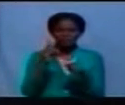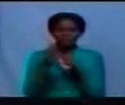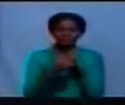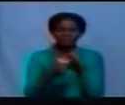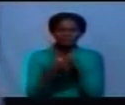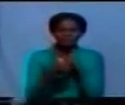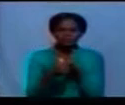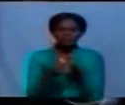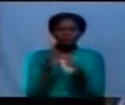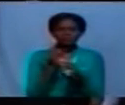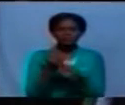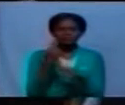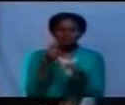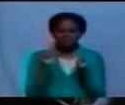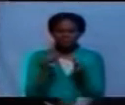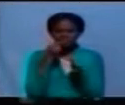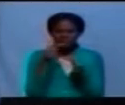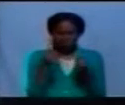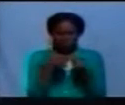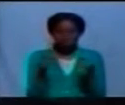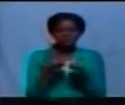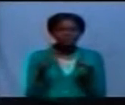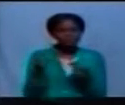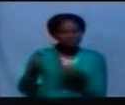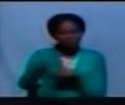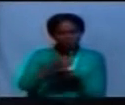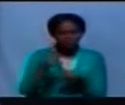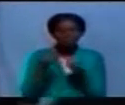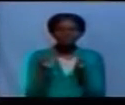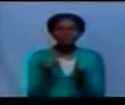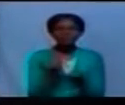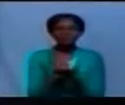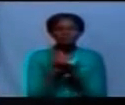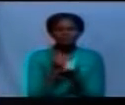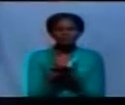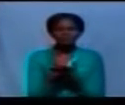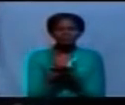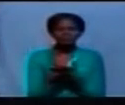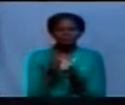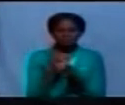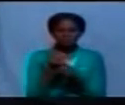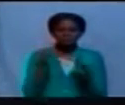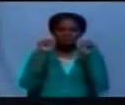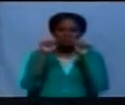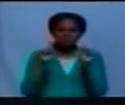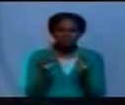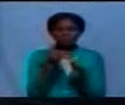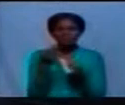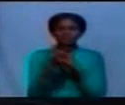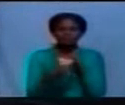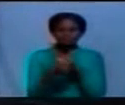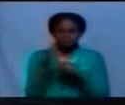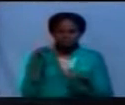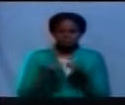say the market is open, but it's up to the shareholders to come in. But I think if you look at the structure of the banking sector, the